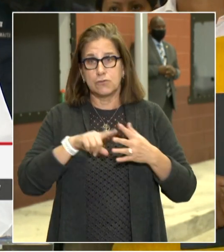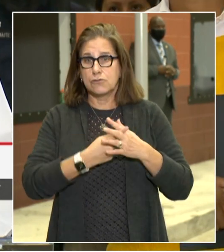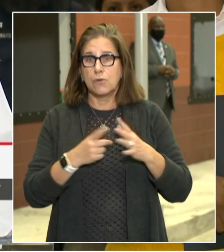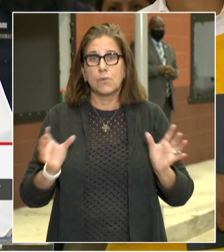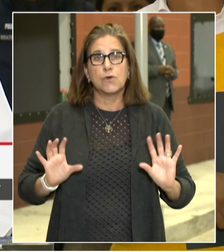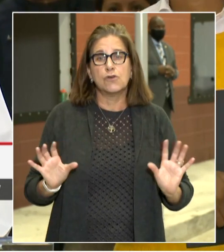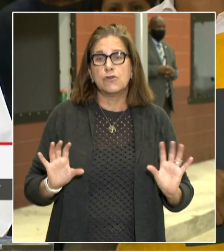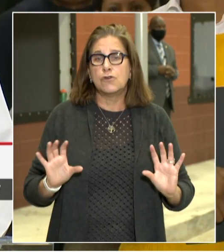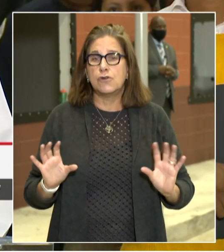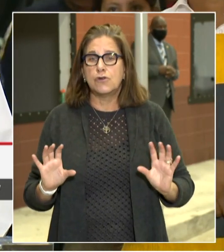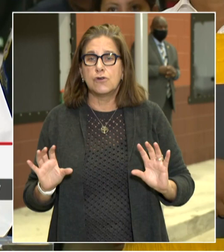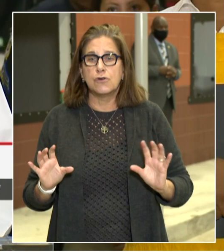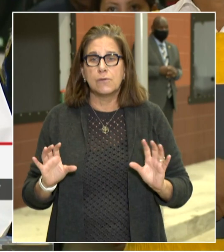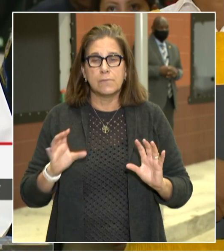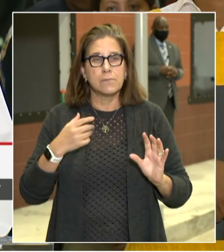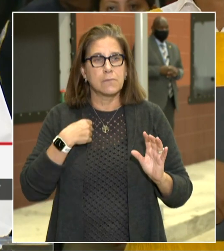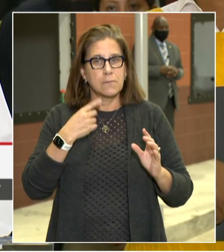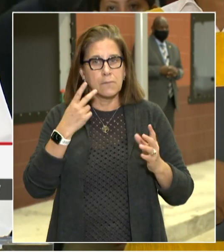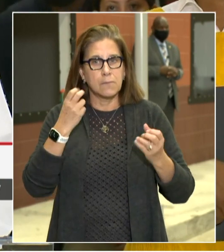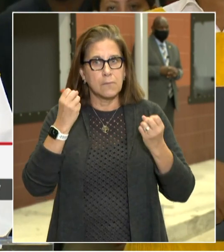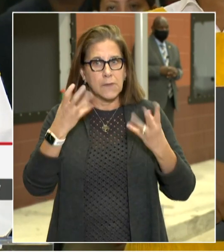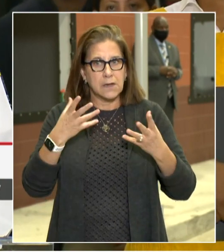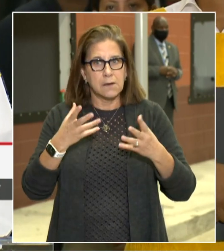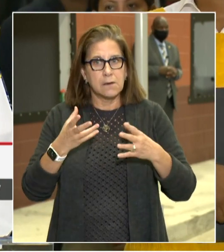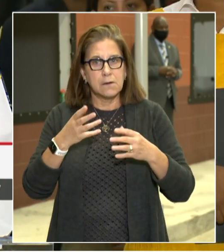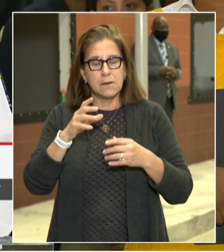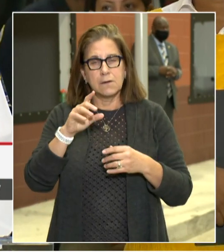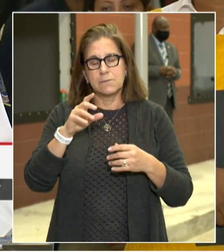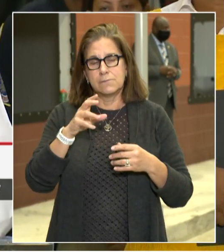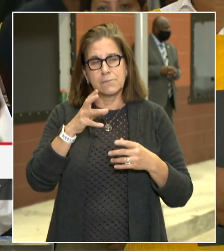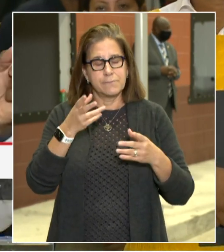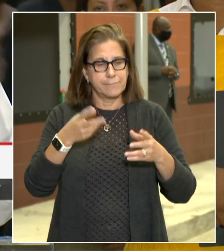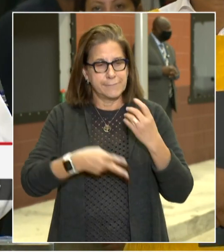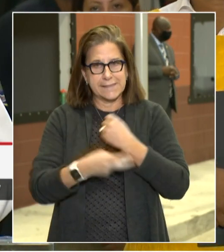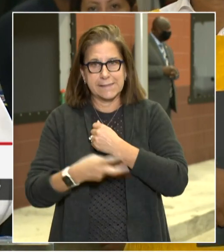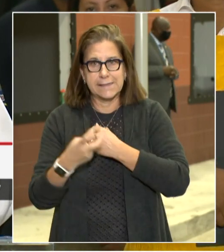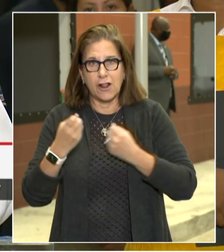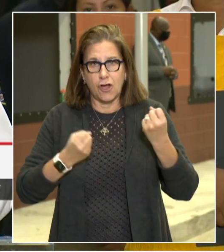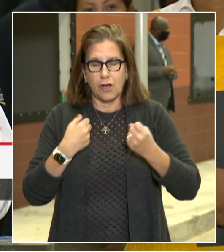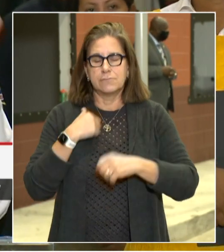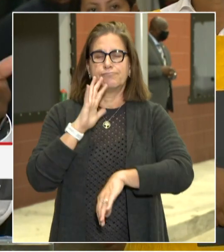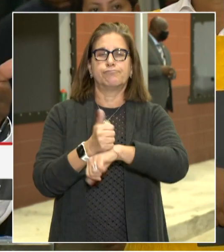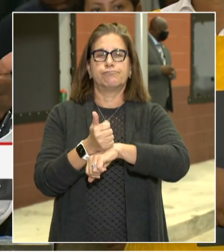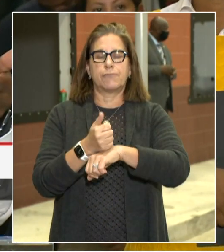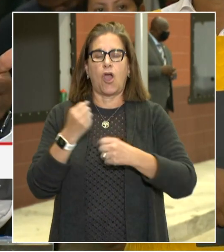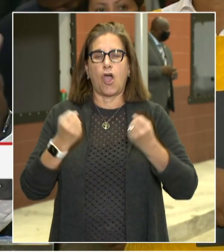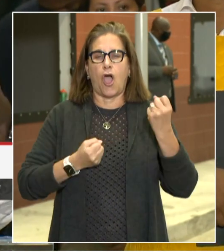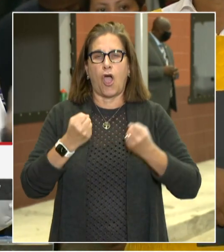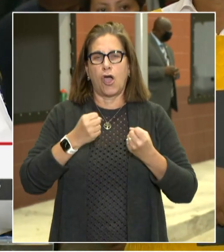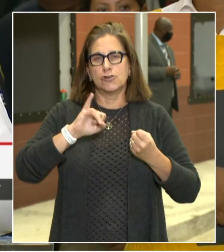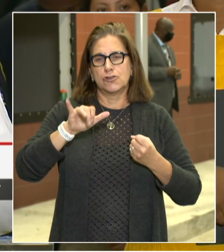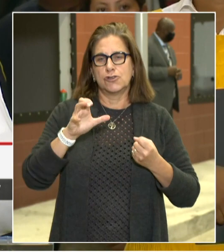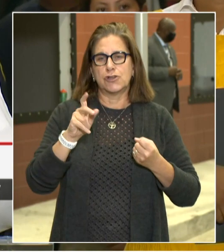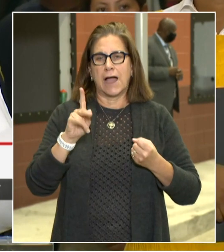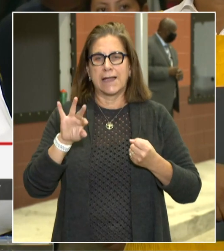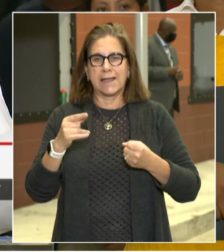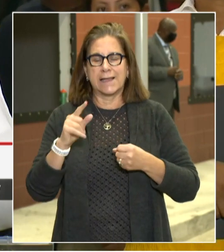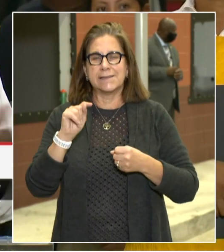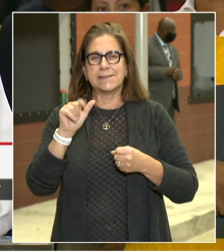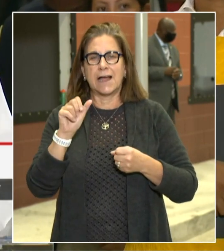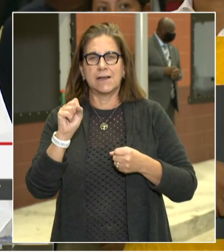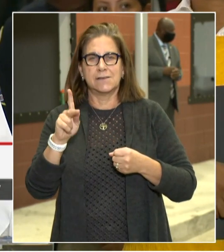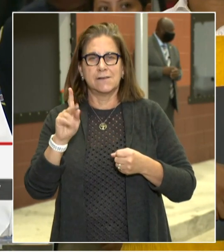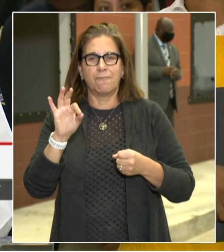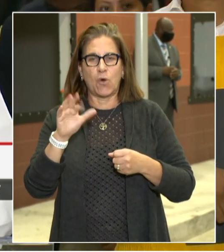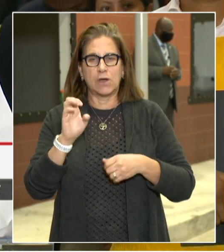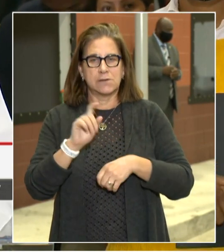which has been very successful in terms of the number of arrests that they've made over the course of time that they've been in action. Pretty much less